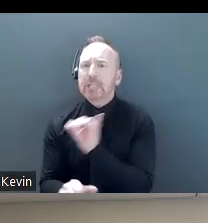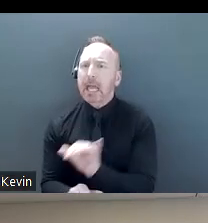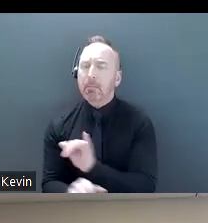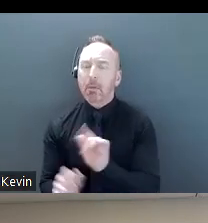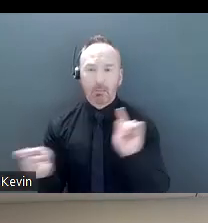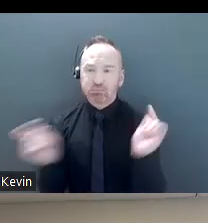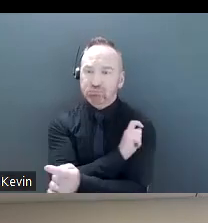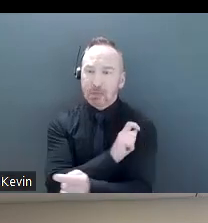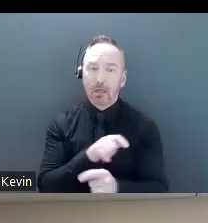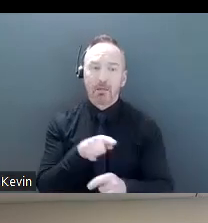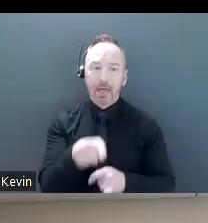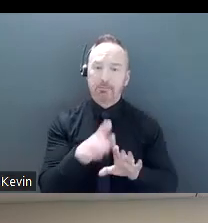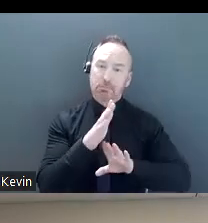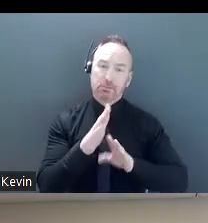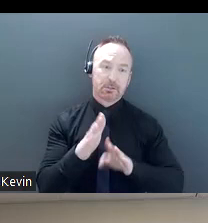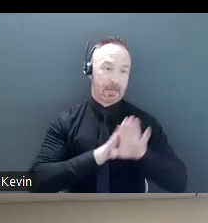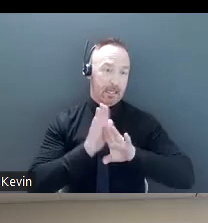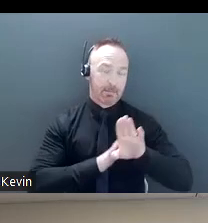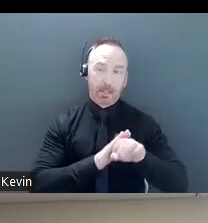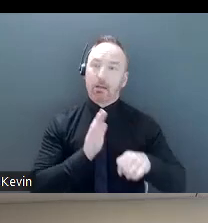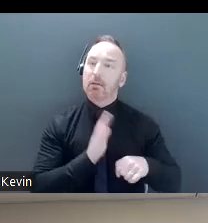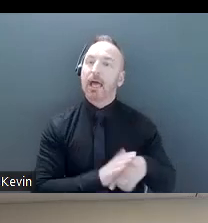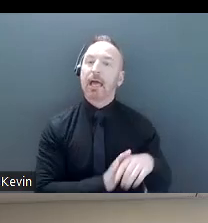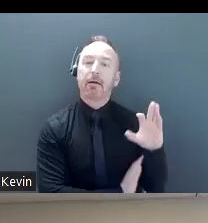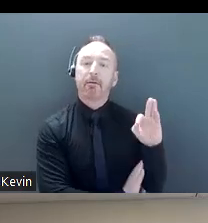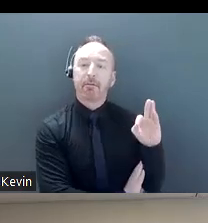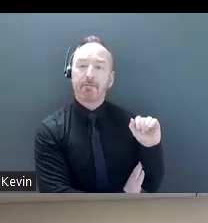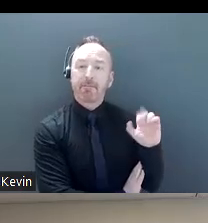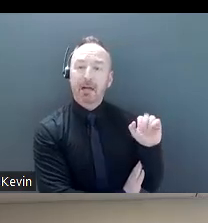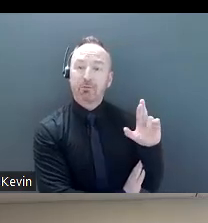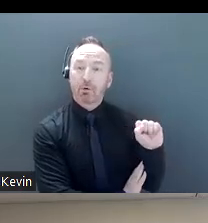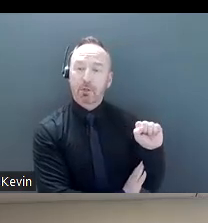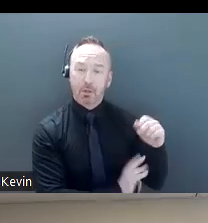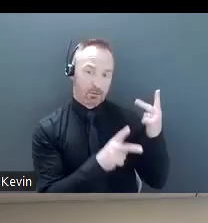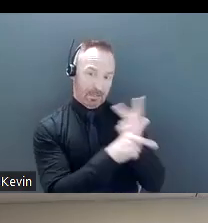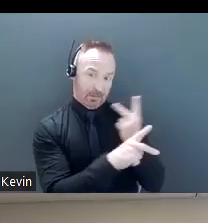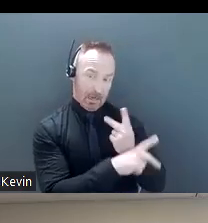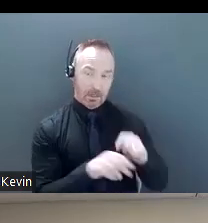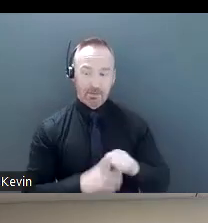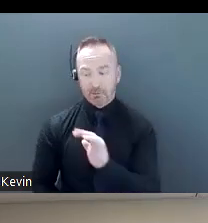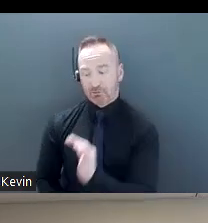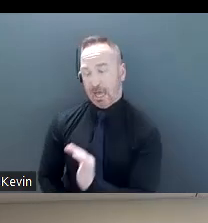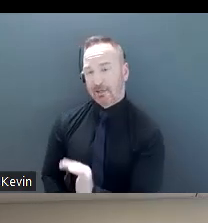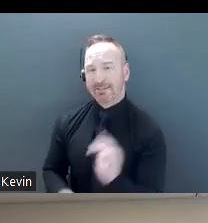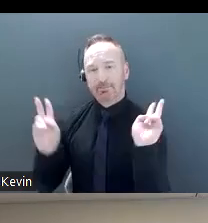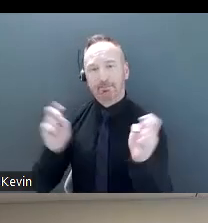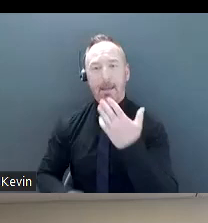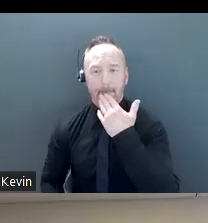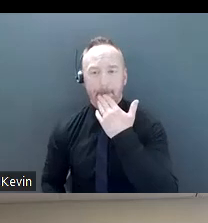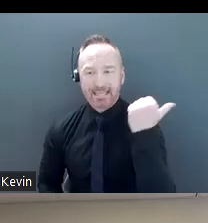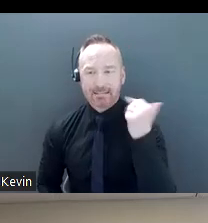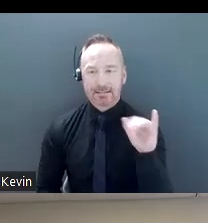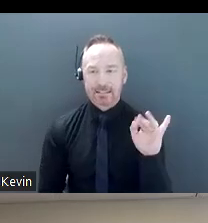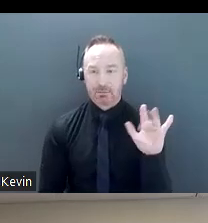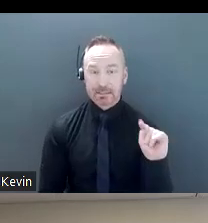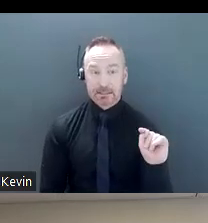what are the factors that a court should look at in determining the best interests of the child. And I've highlighted on here what